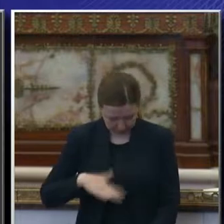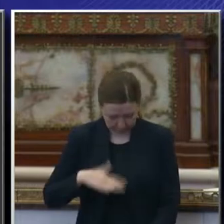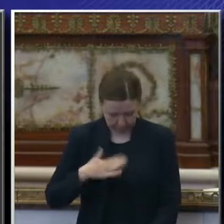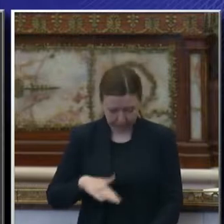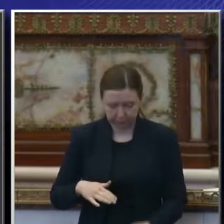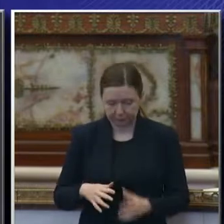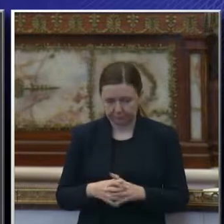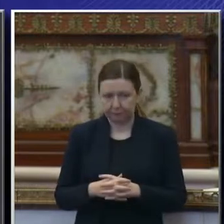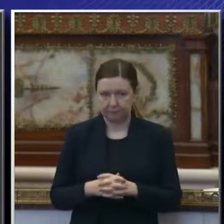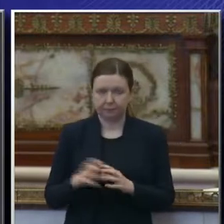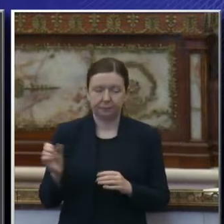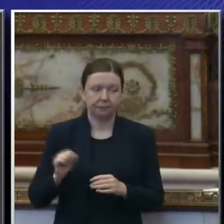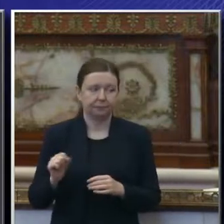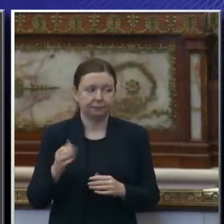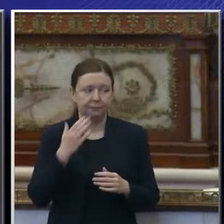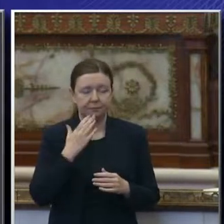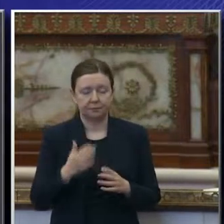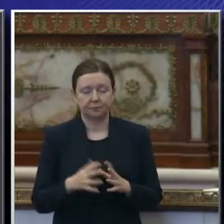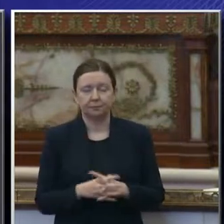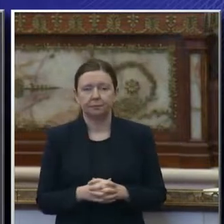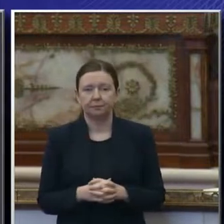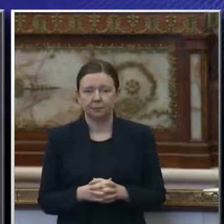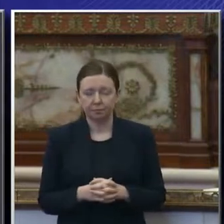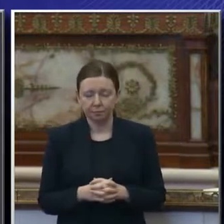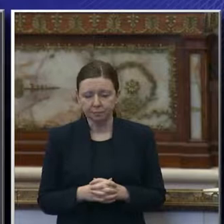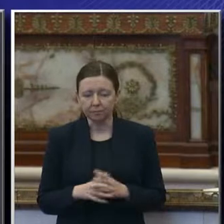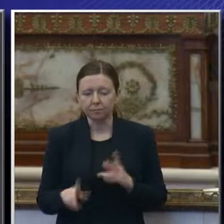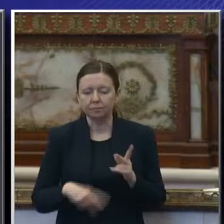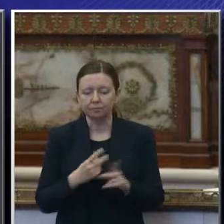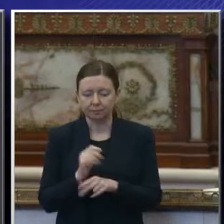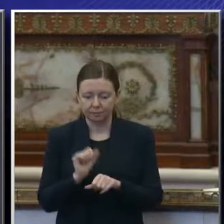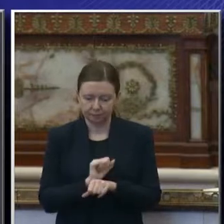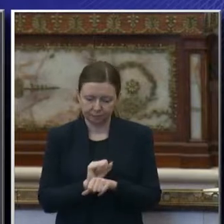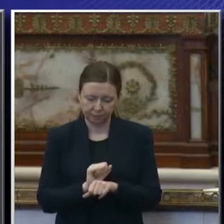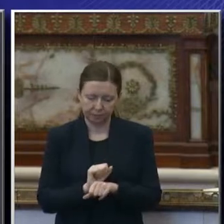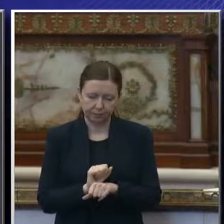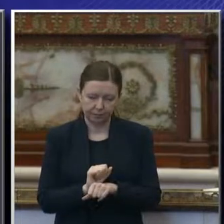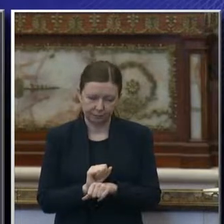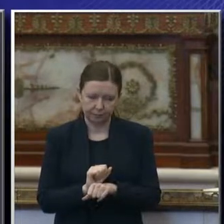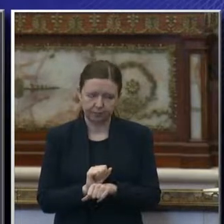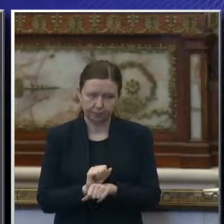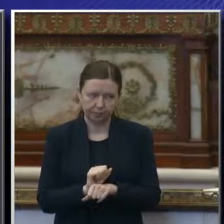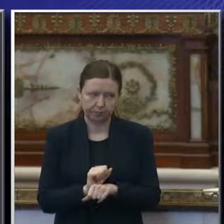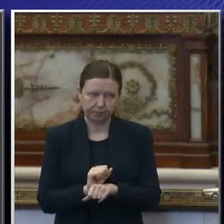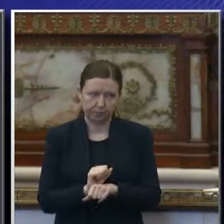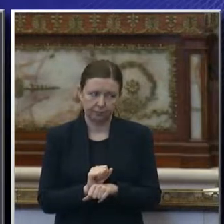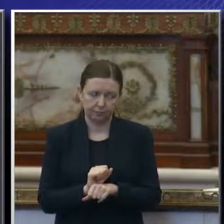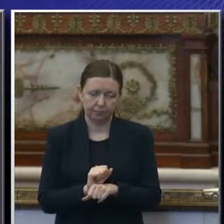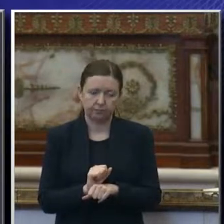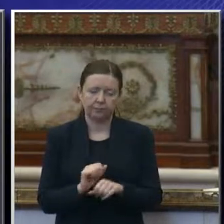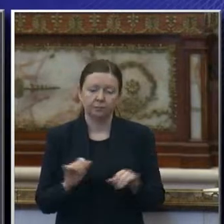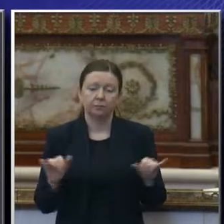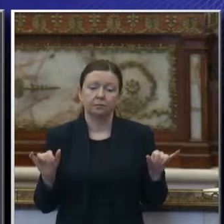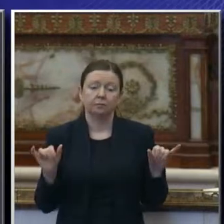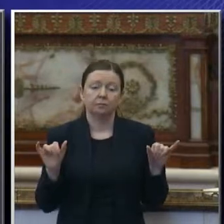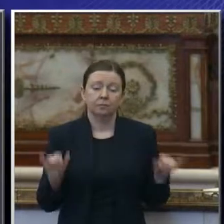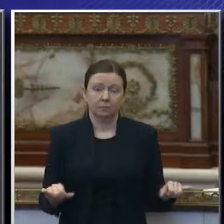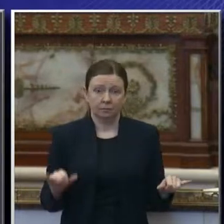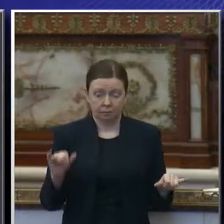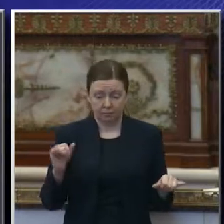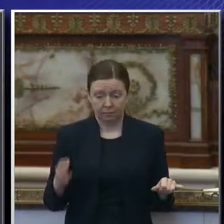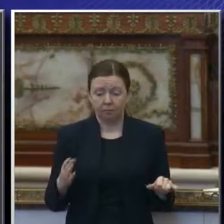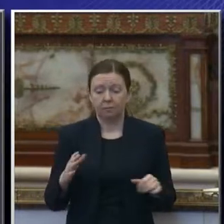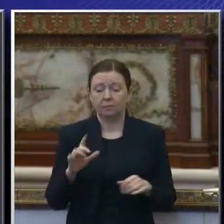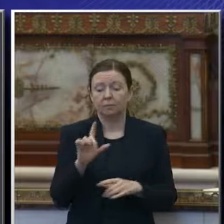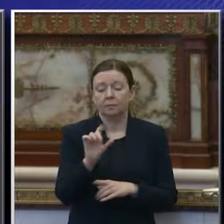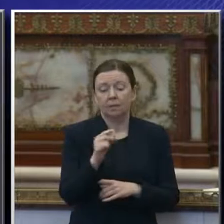Absolutely, and thank you. So types of jobs really range anywhere from, for the permanent jobs,